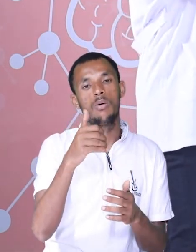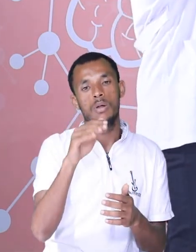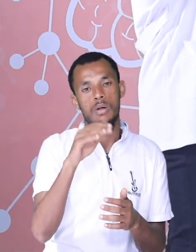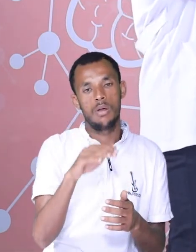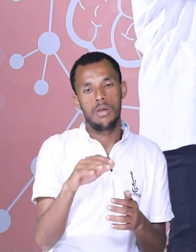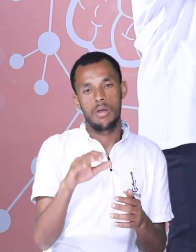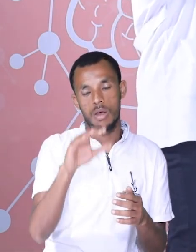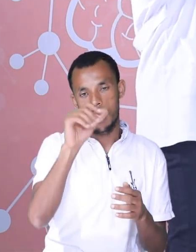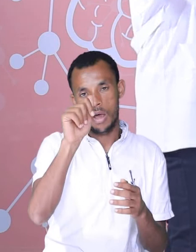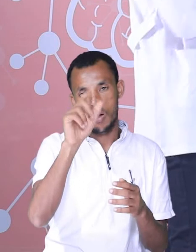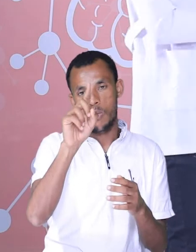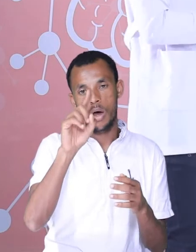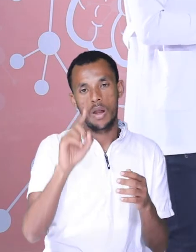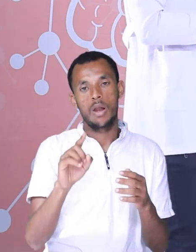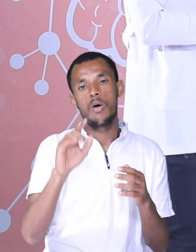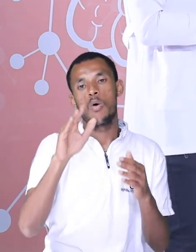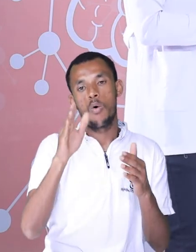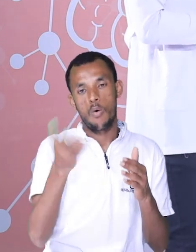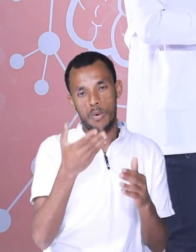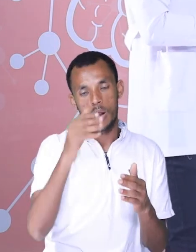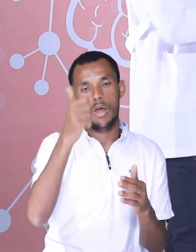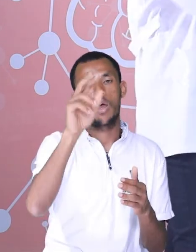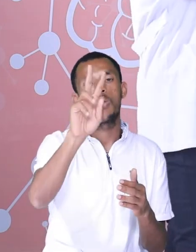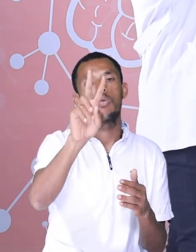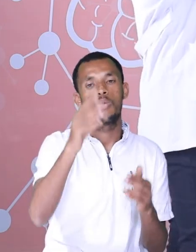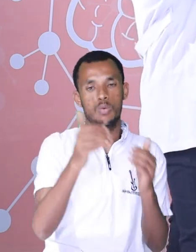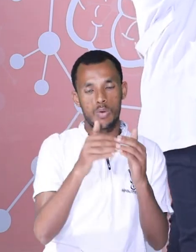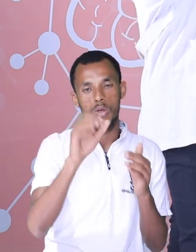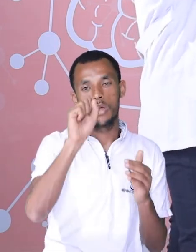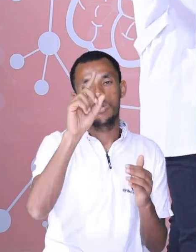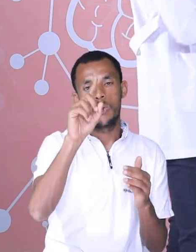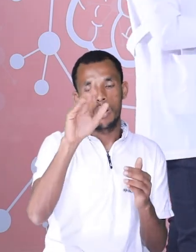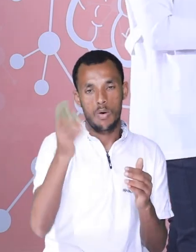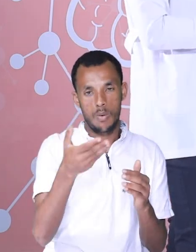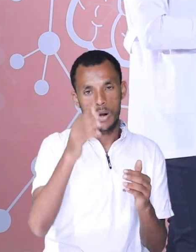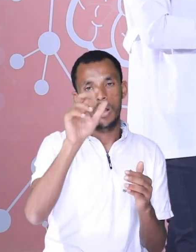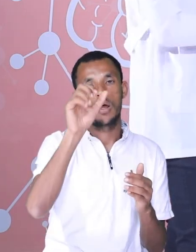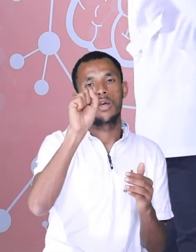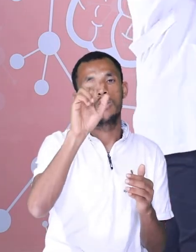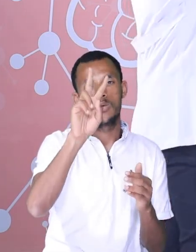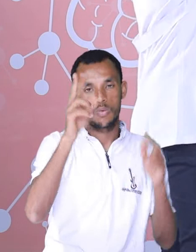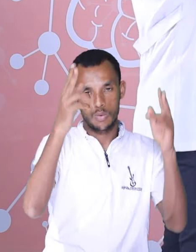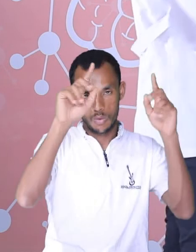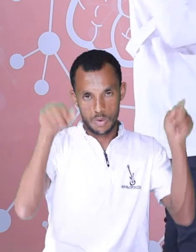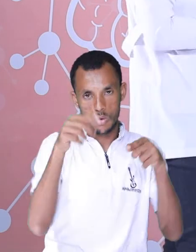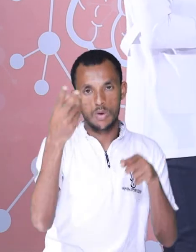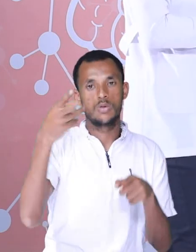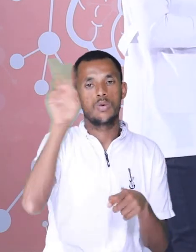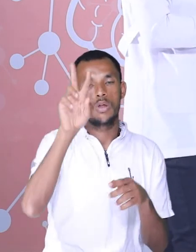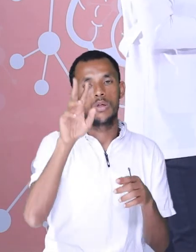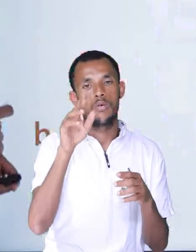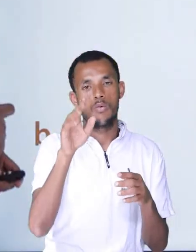A, A1 over A2 is equal to S1 over S2 the whole square. That means from